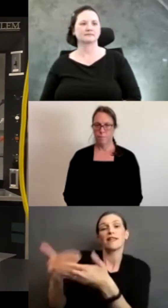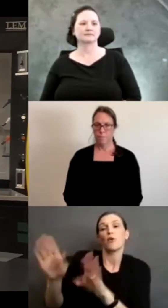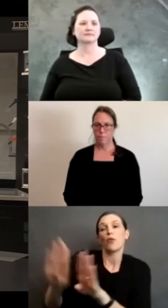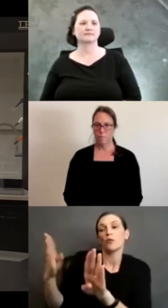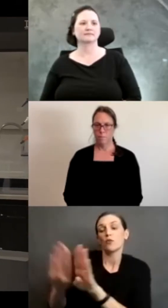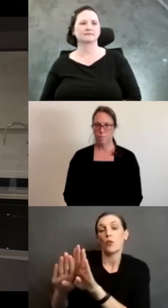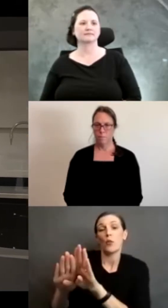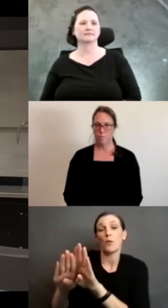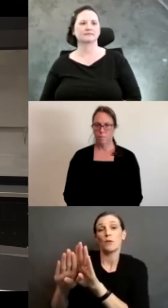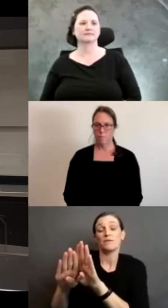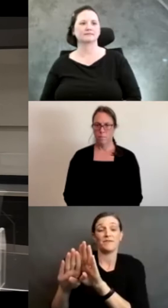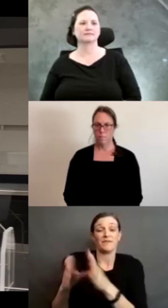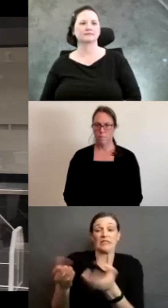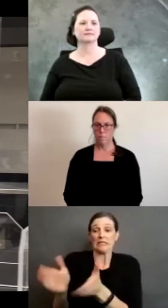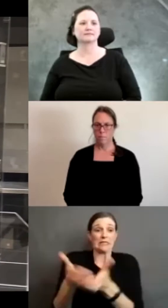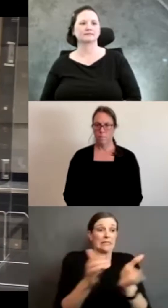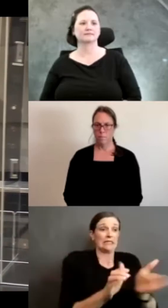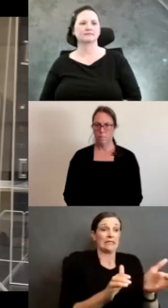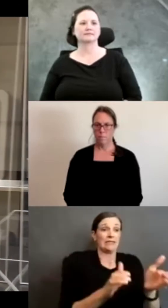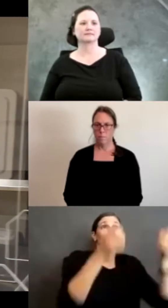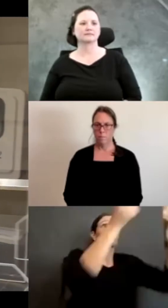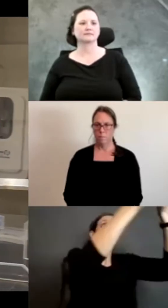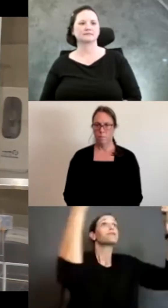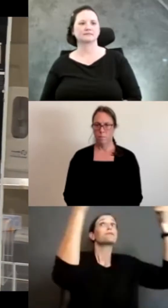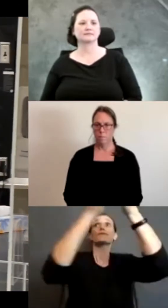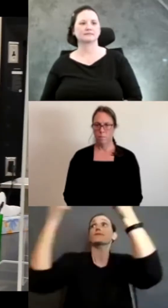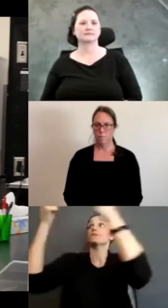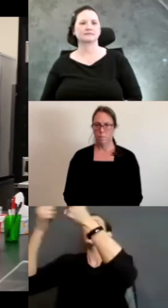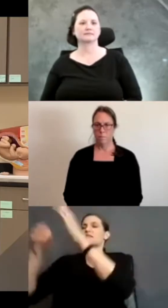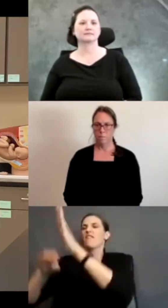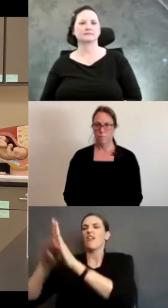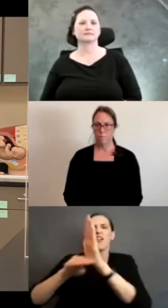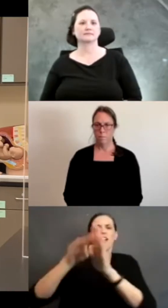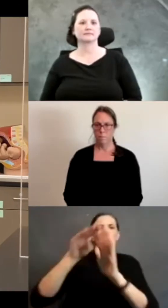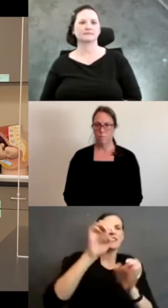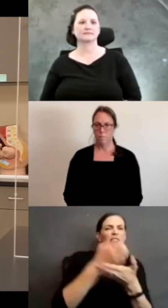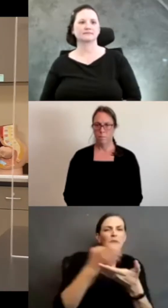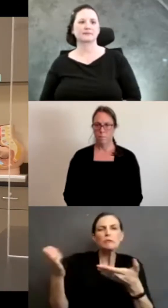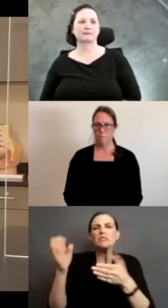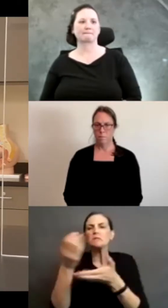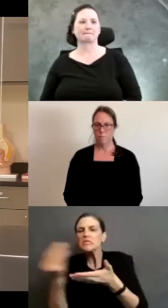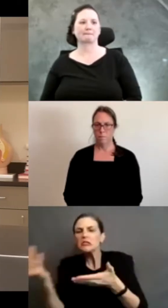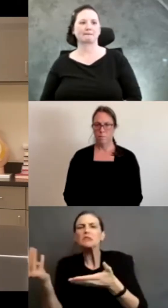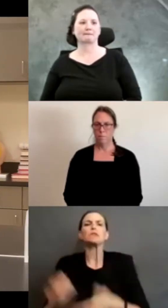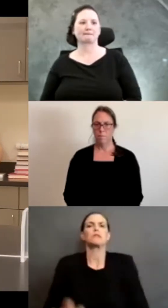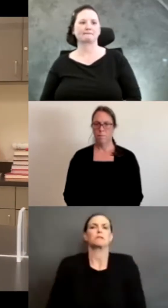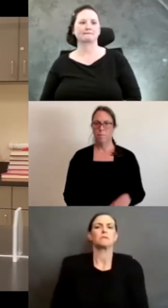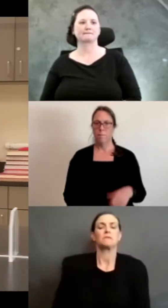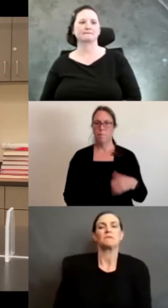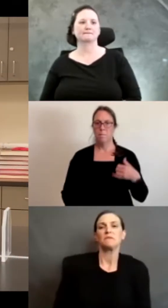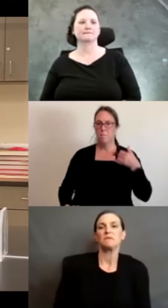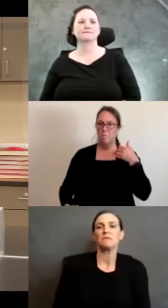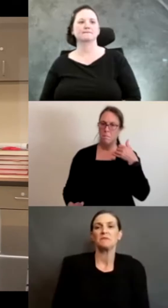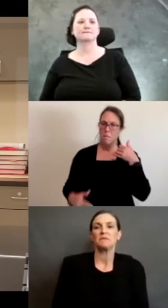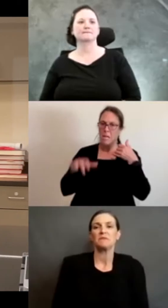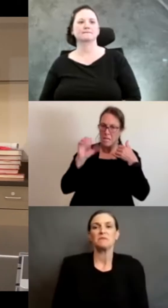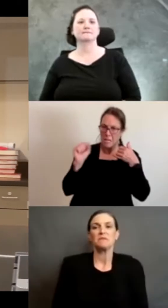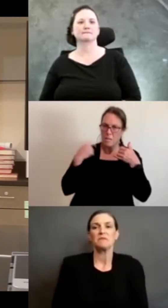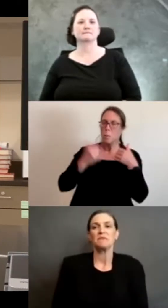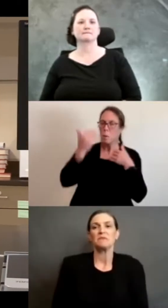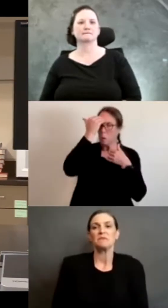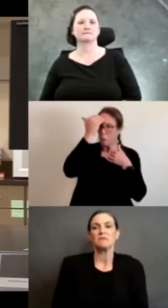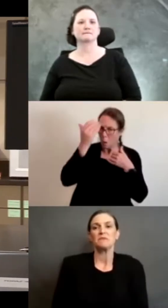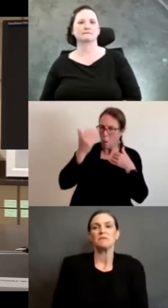wall above the sinks are filled with experiments and materials. Yes, we're aware of some chatter about a signal